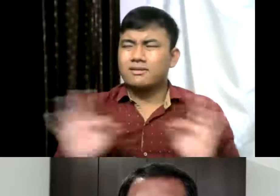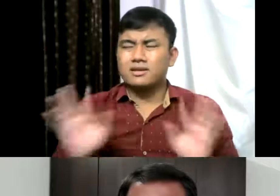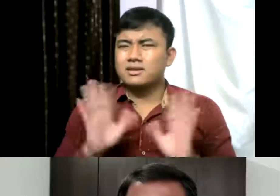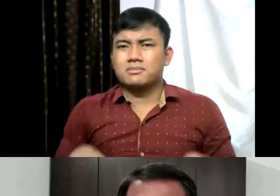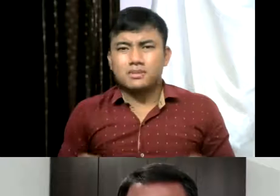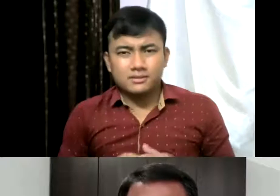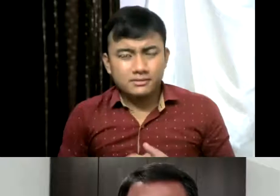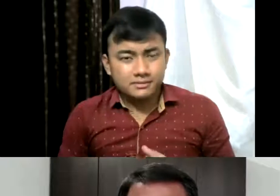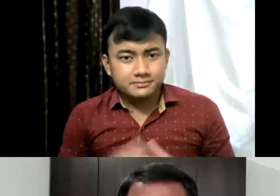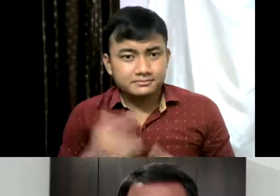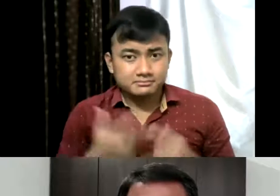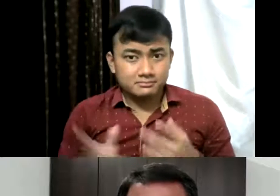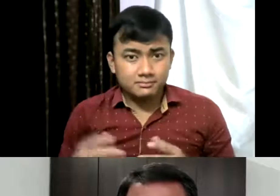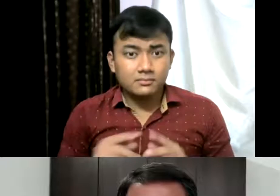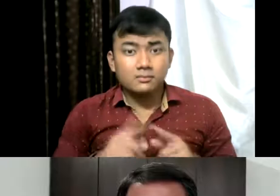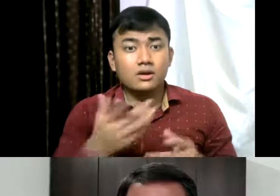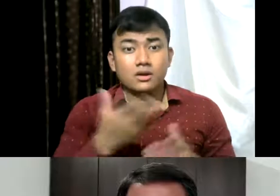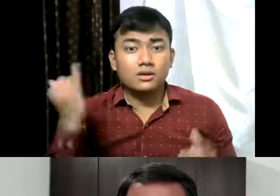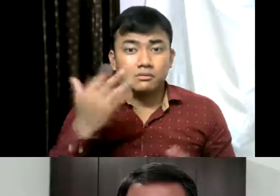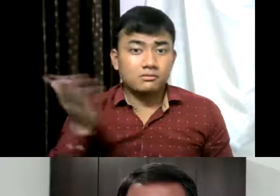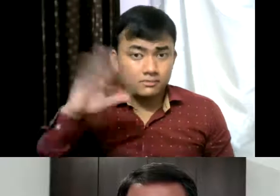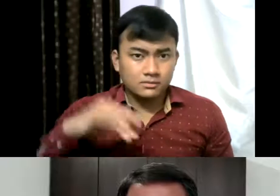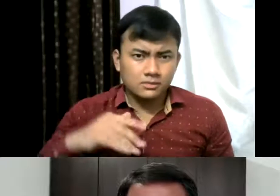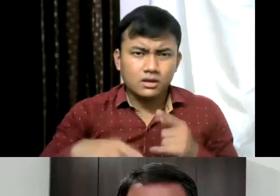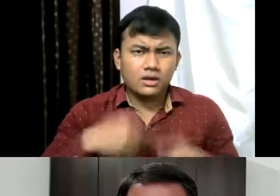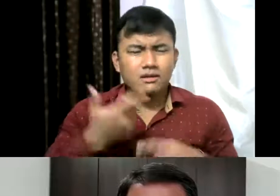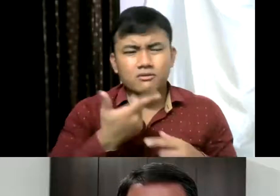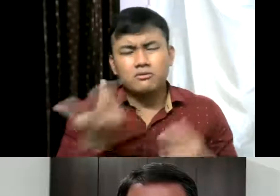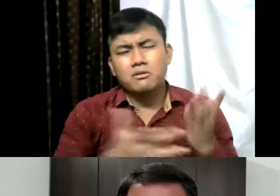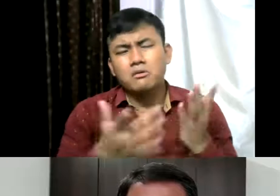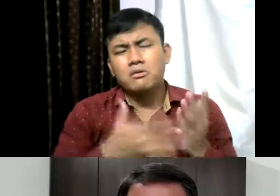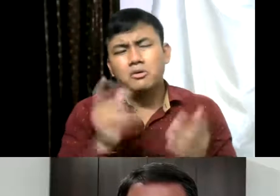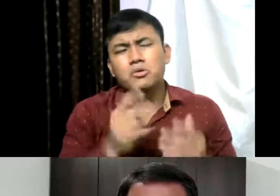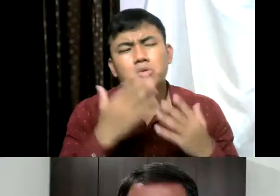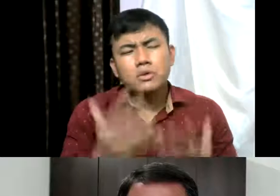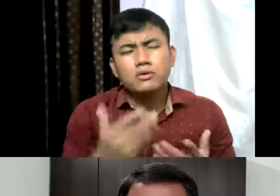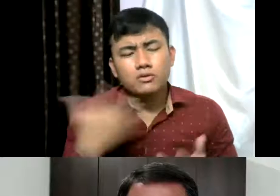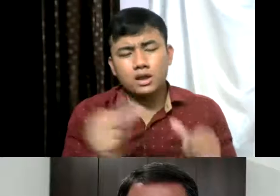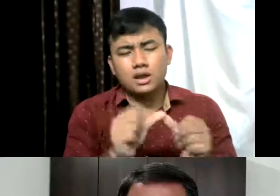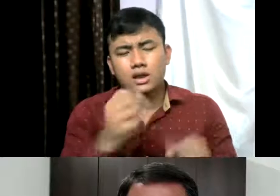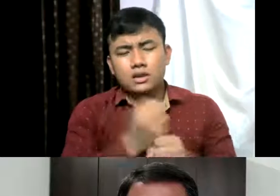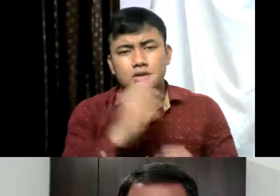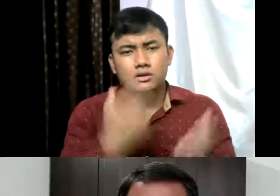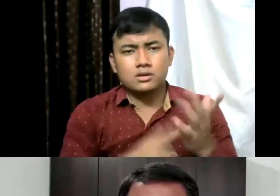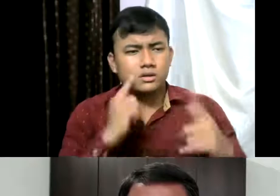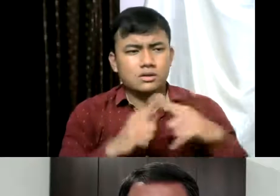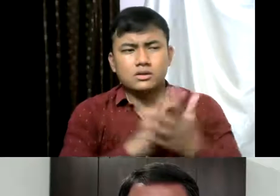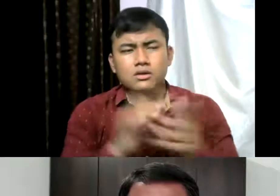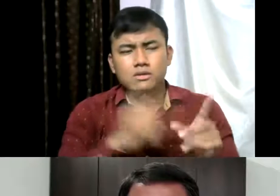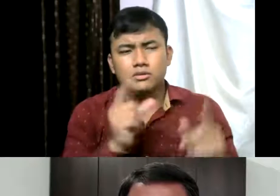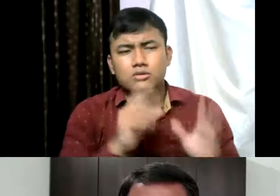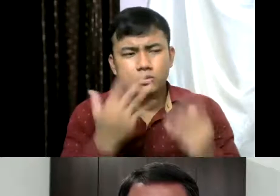in the cities. No, it is from the places, oh, why do we need LGBT pride? Because we are all equal, because that's